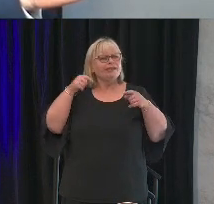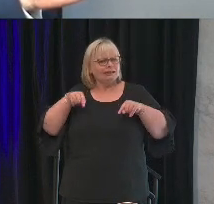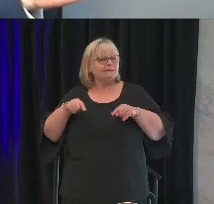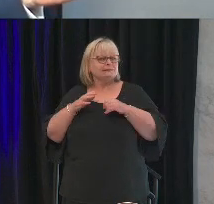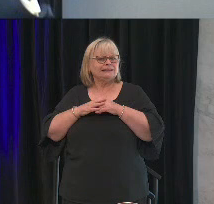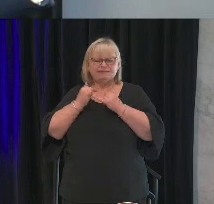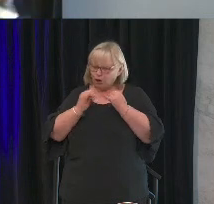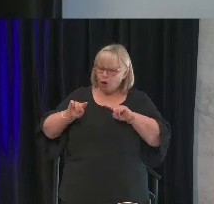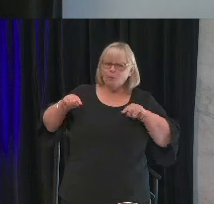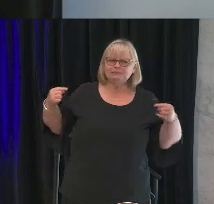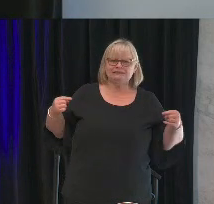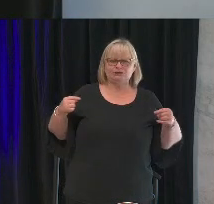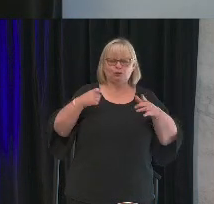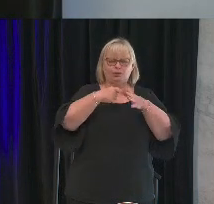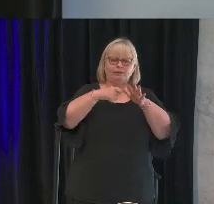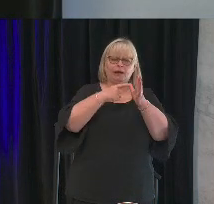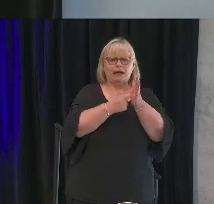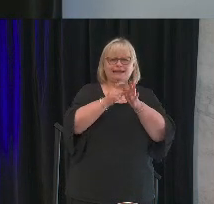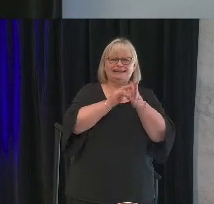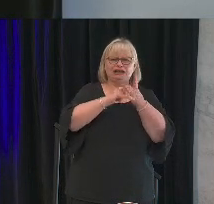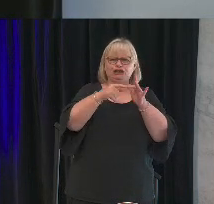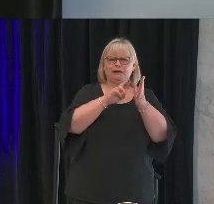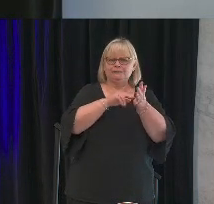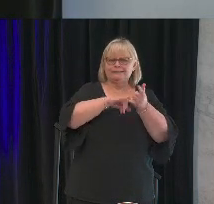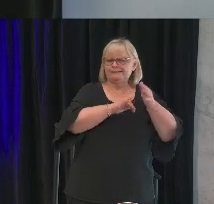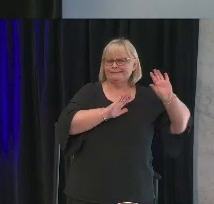that, which is the